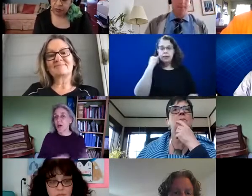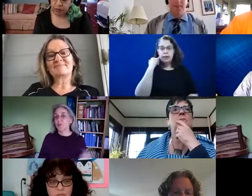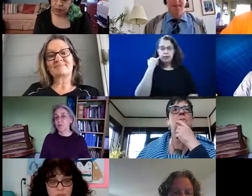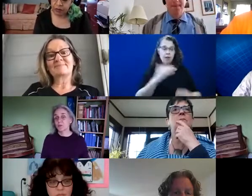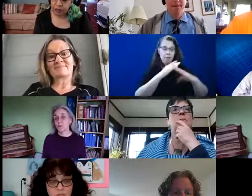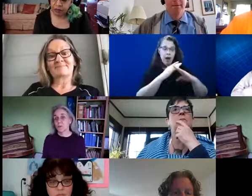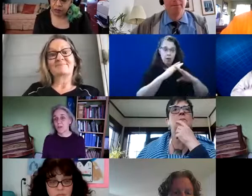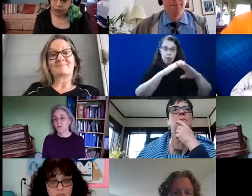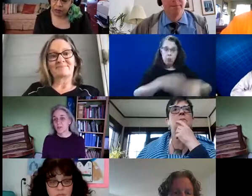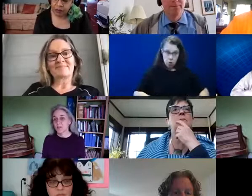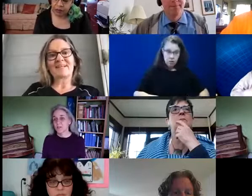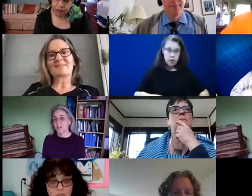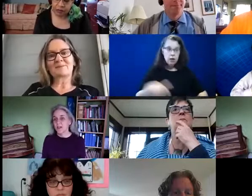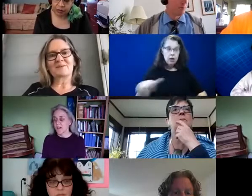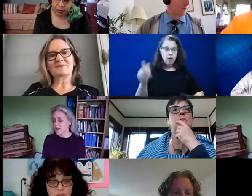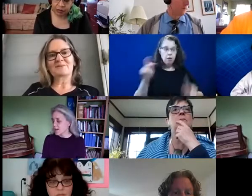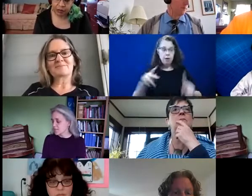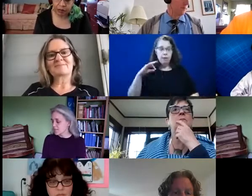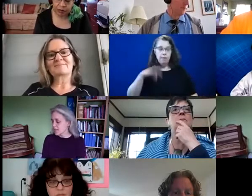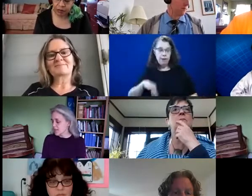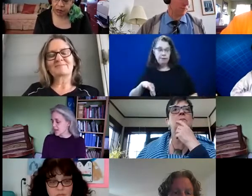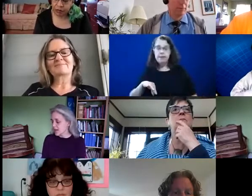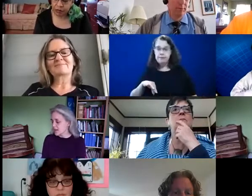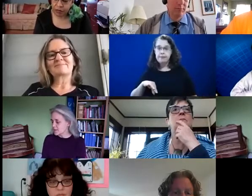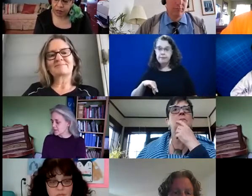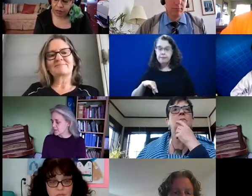barrier, other people will benefit.